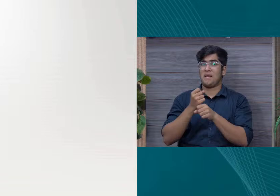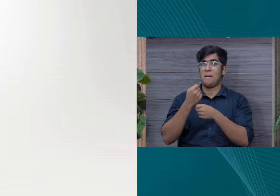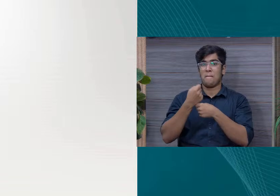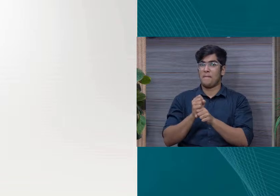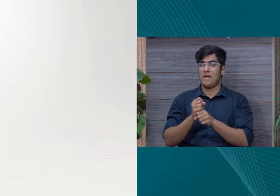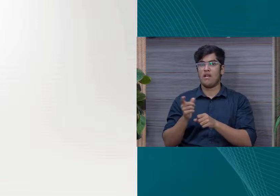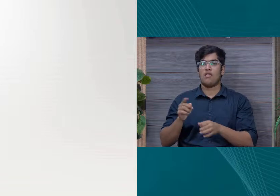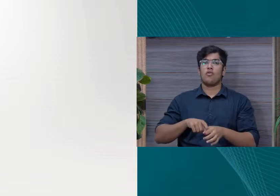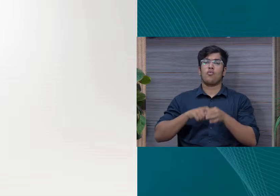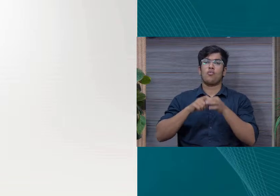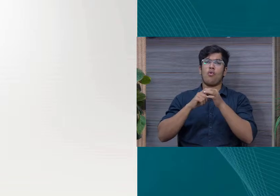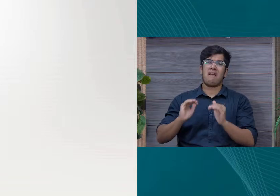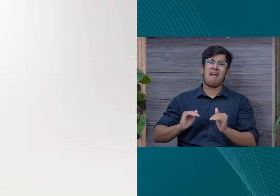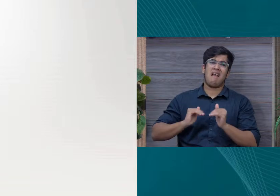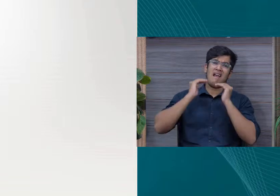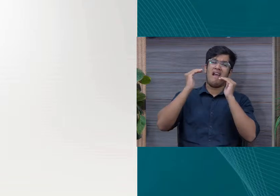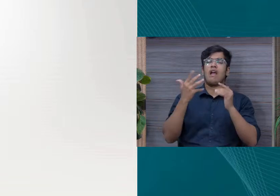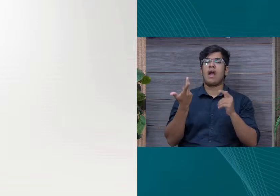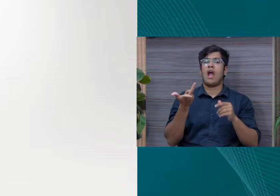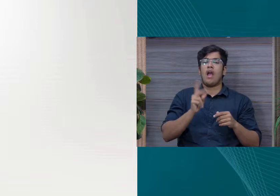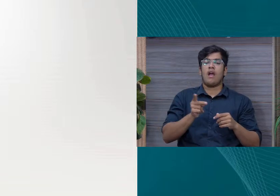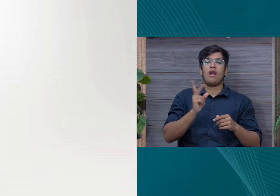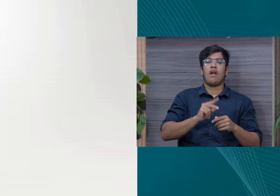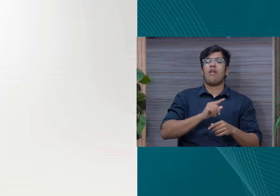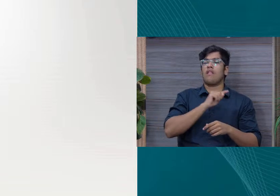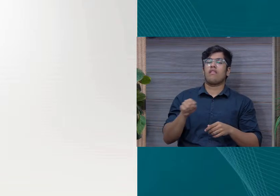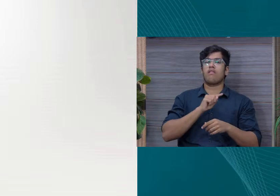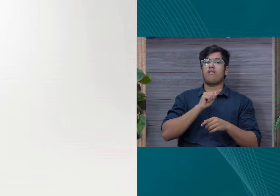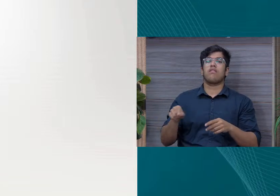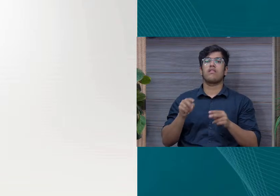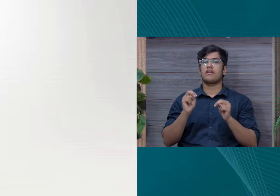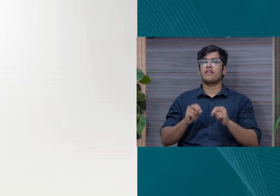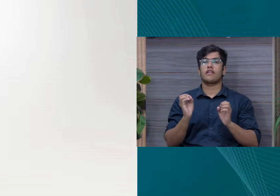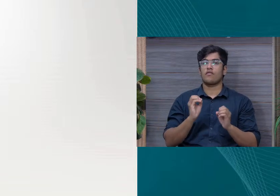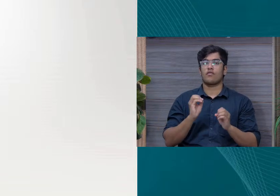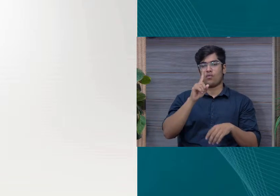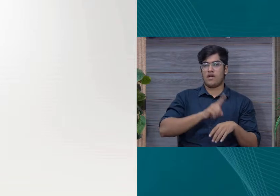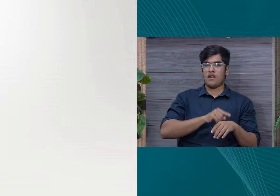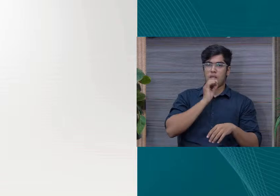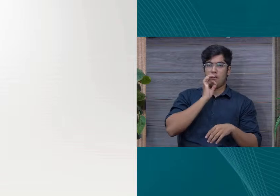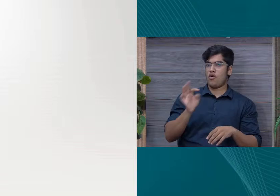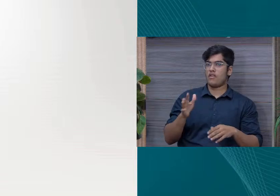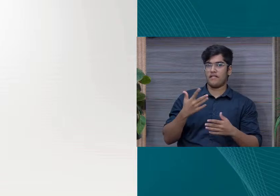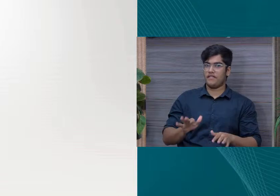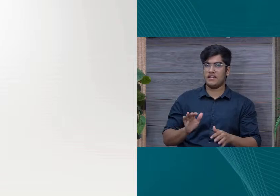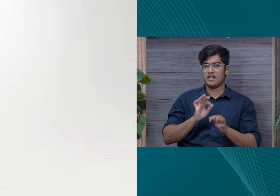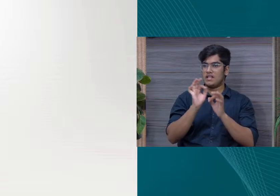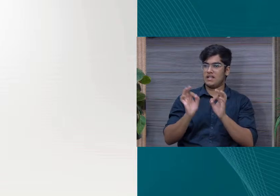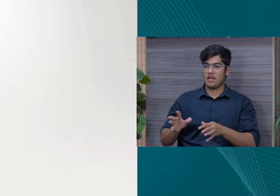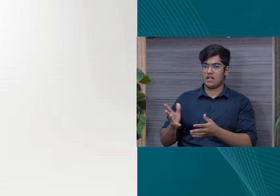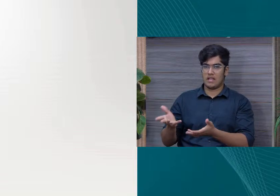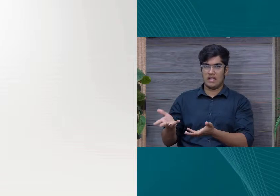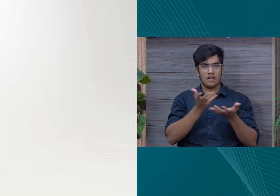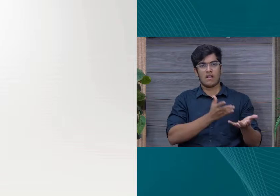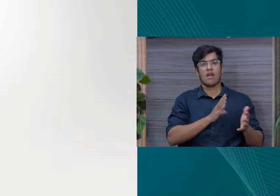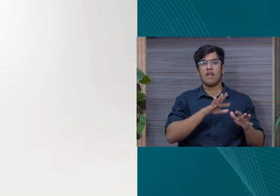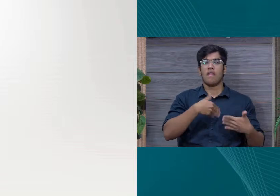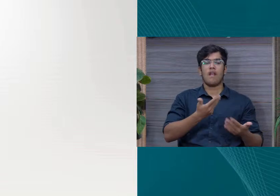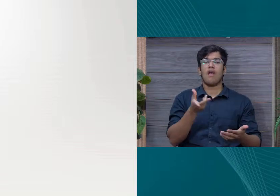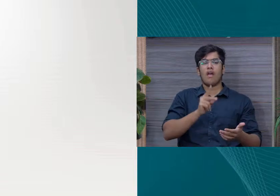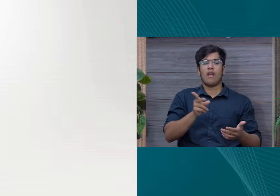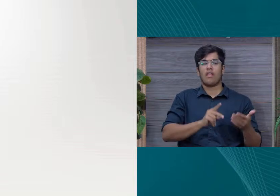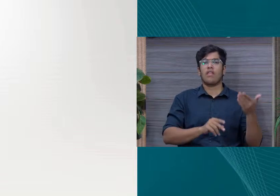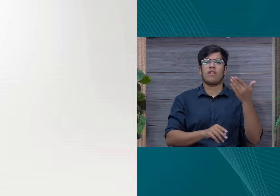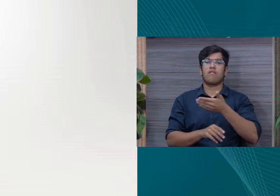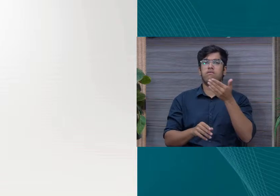so good quality that once the author had ordered some shoes and the shoes were ready, he did not need